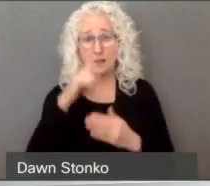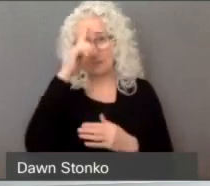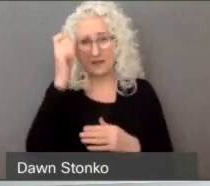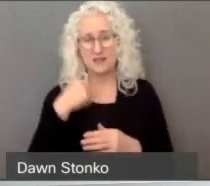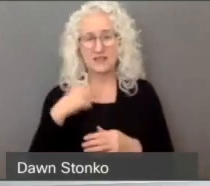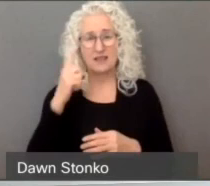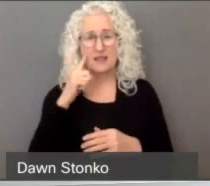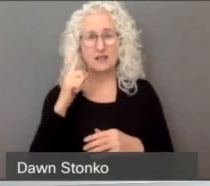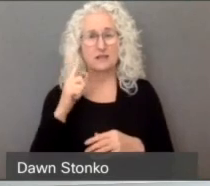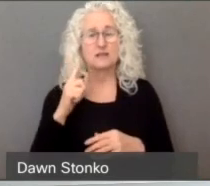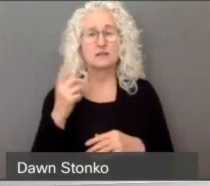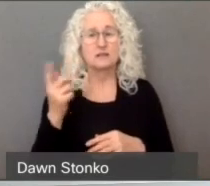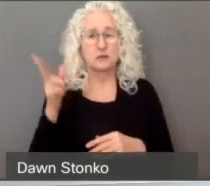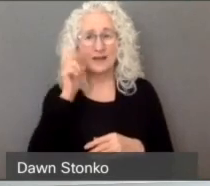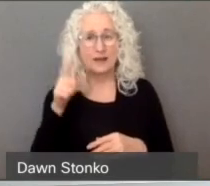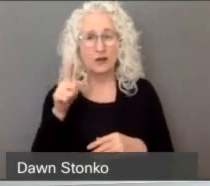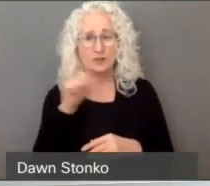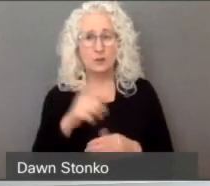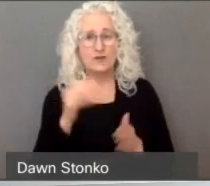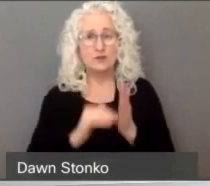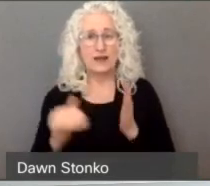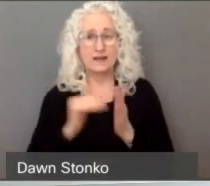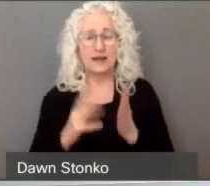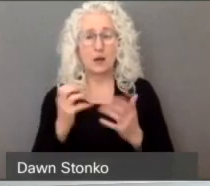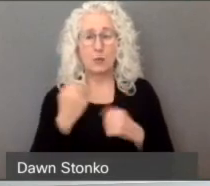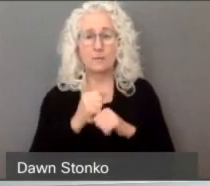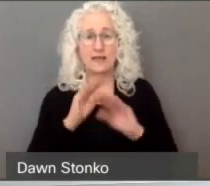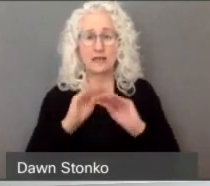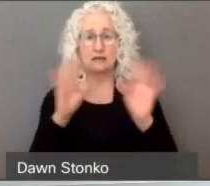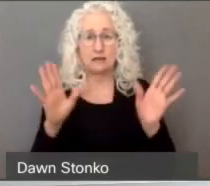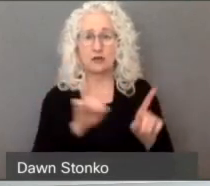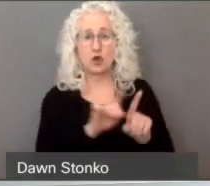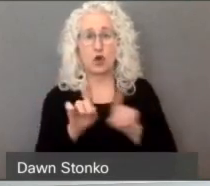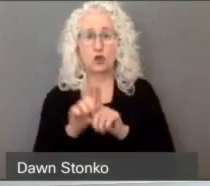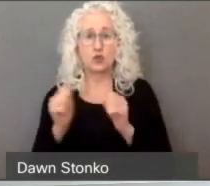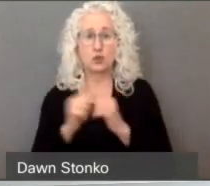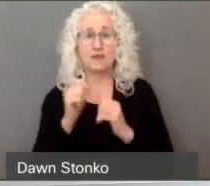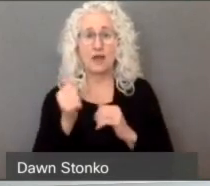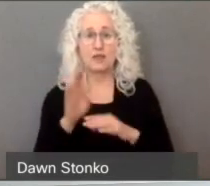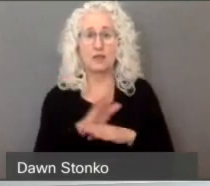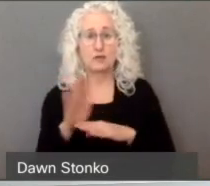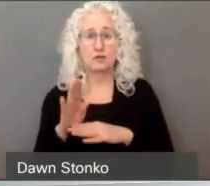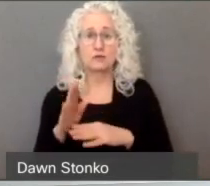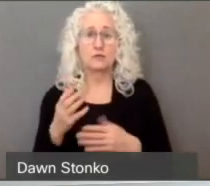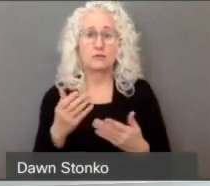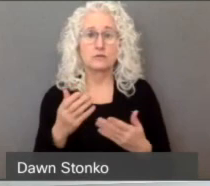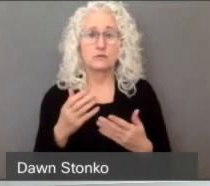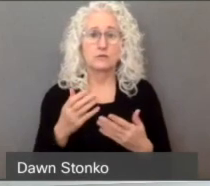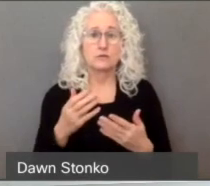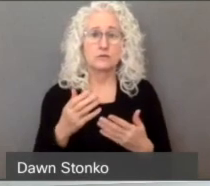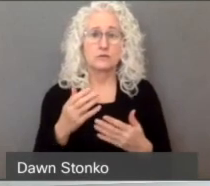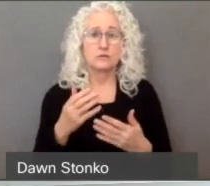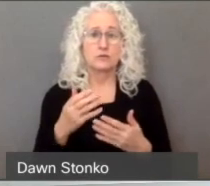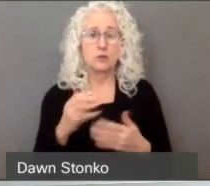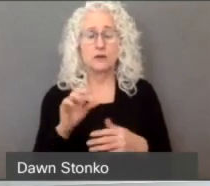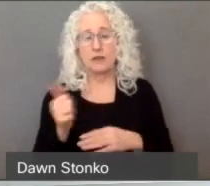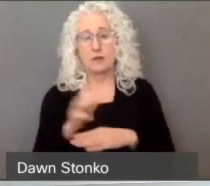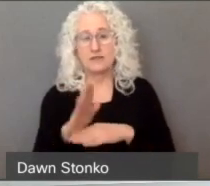getting this question and people I just want to make it clear. And then also what other entities are available eligible this time that weren't last